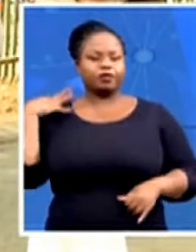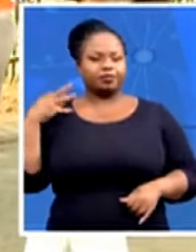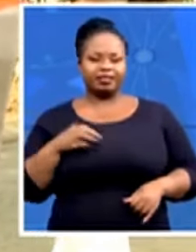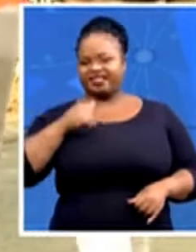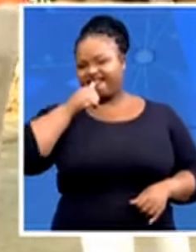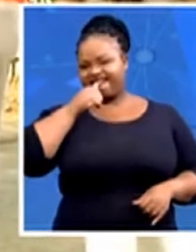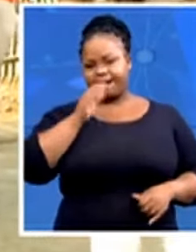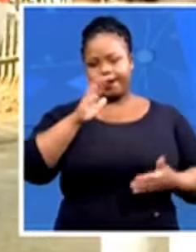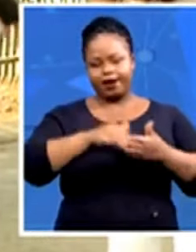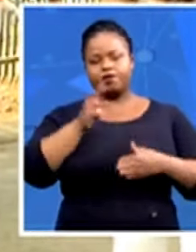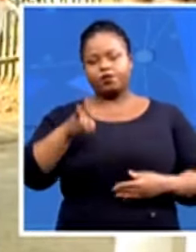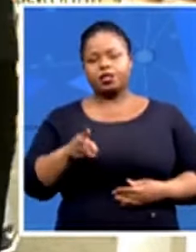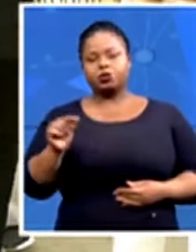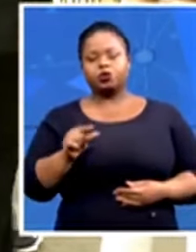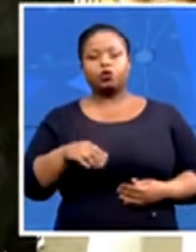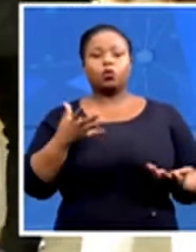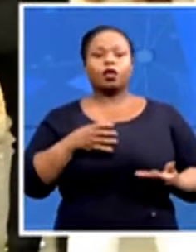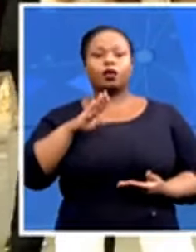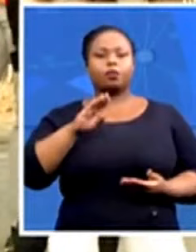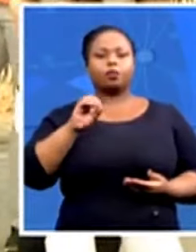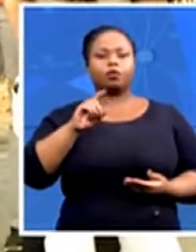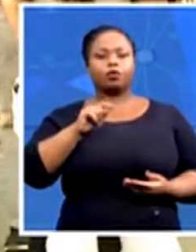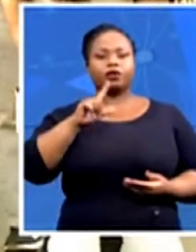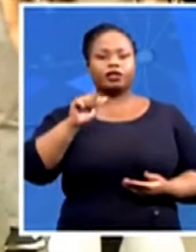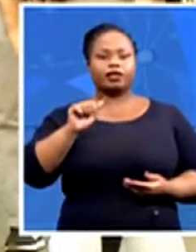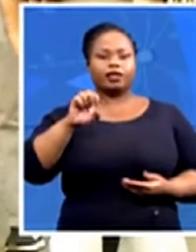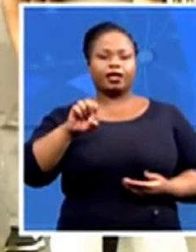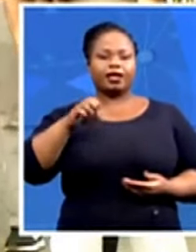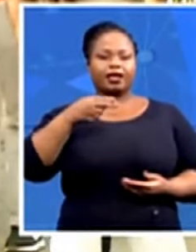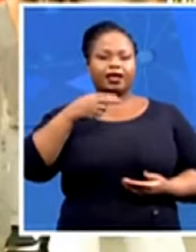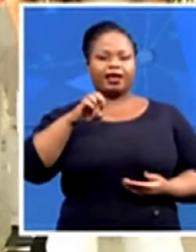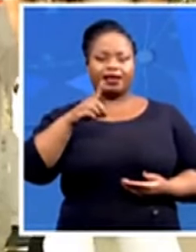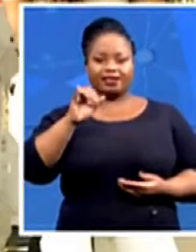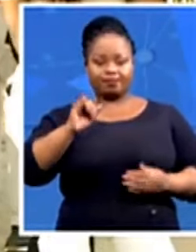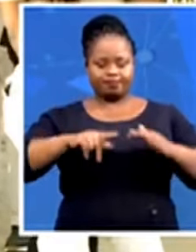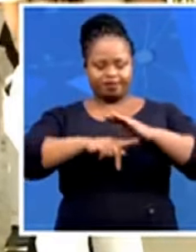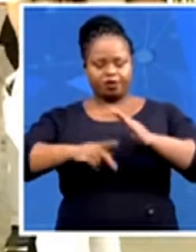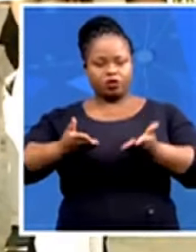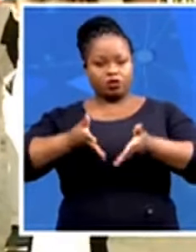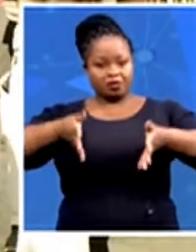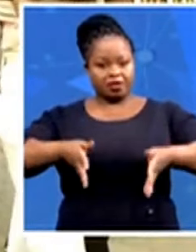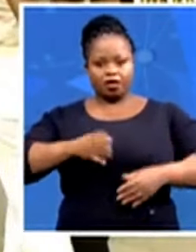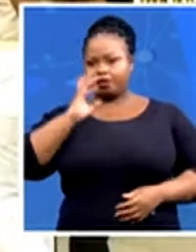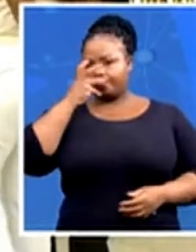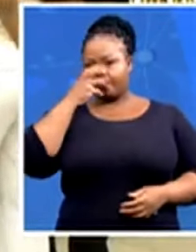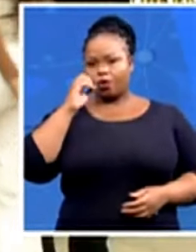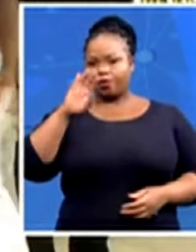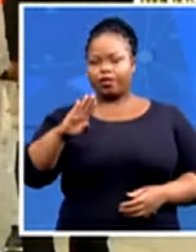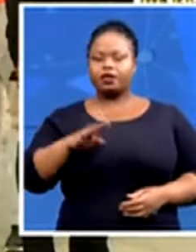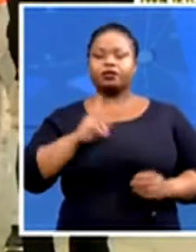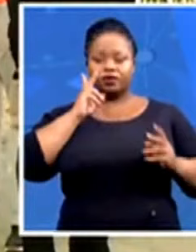Butlehadi Primary School. This is one of the schools in Bloemfontein that she will be visiting to assess the state